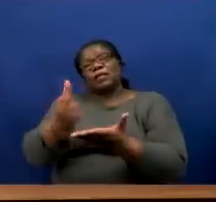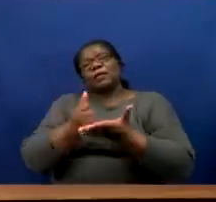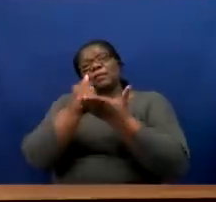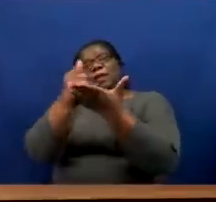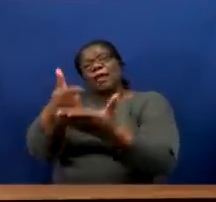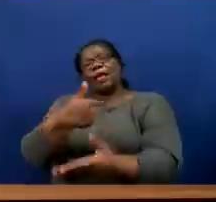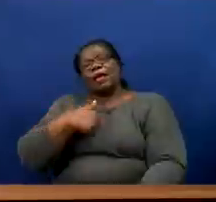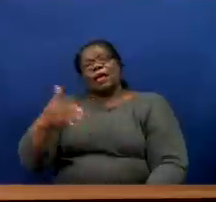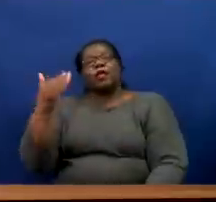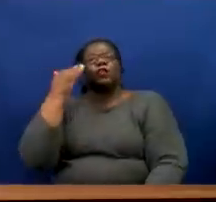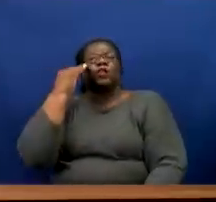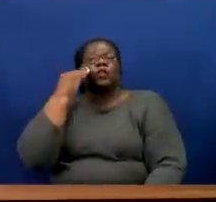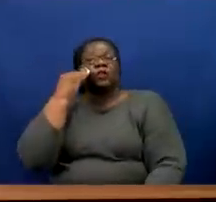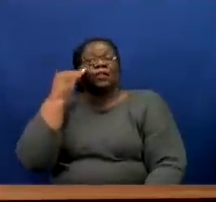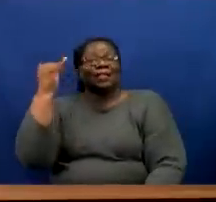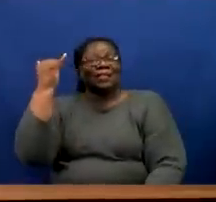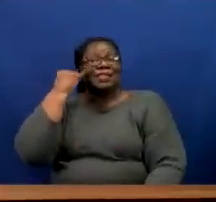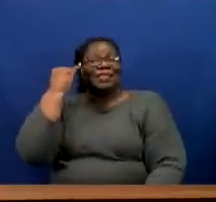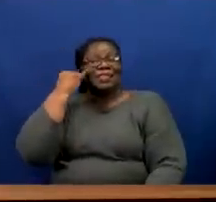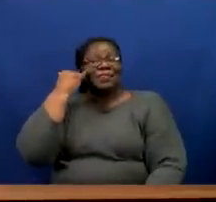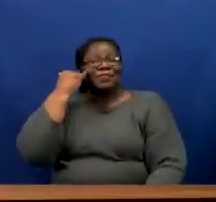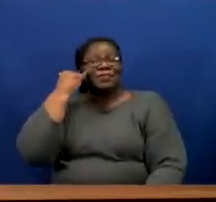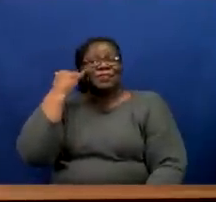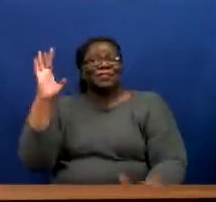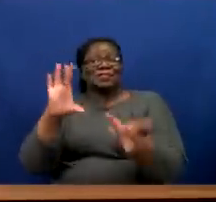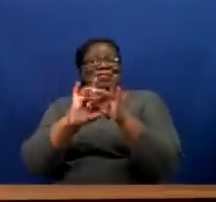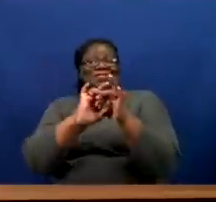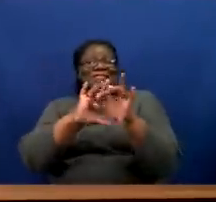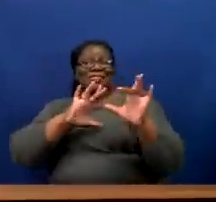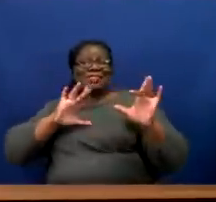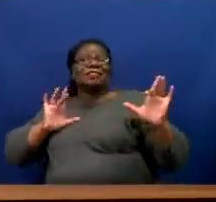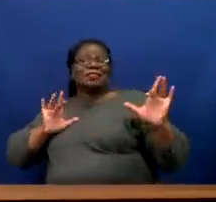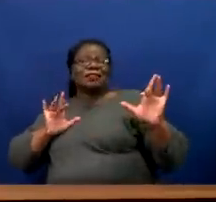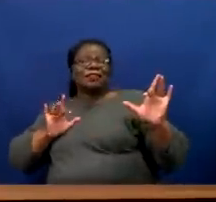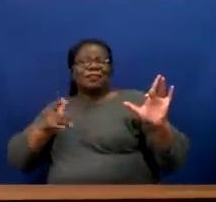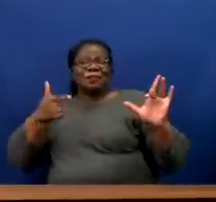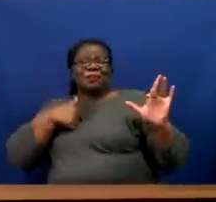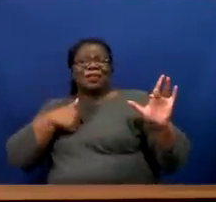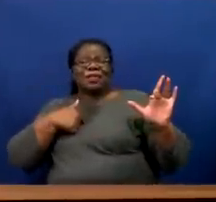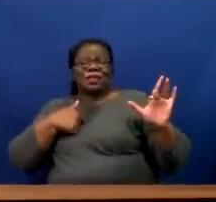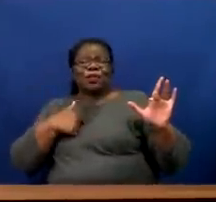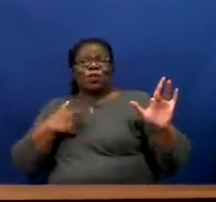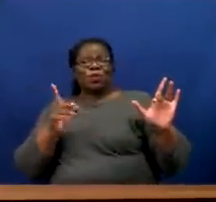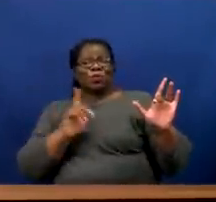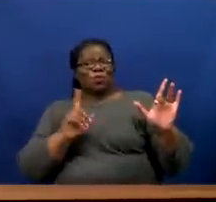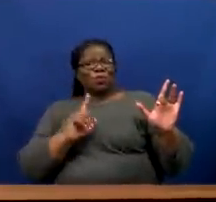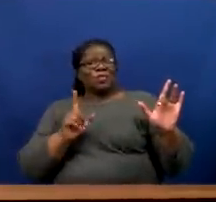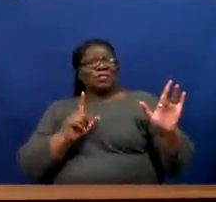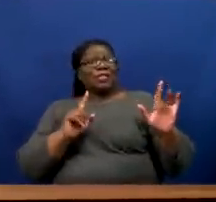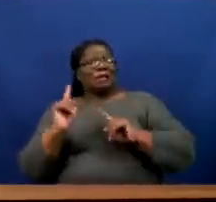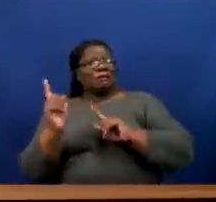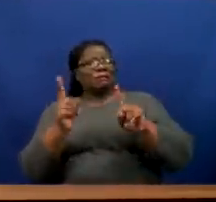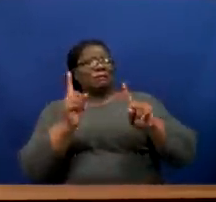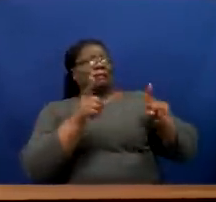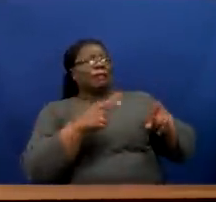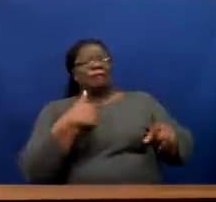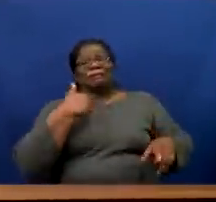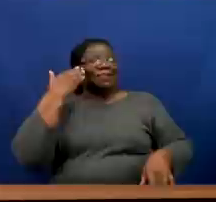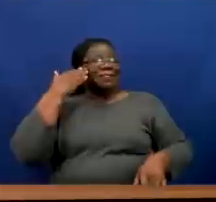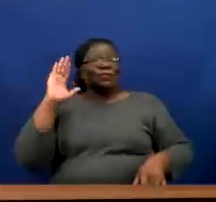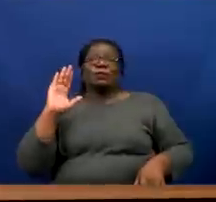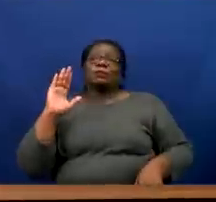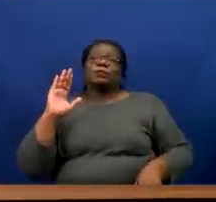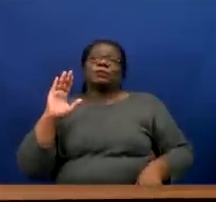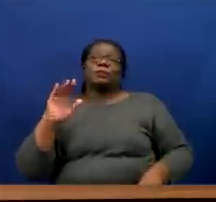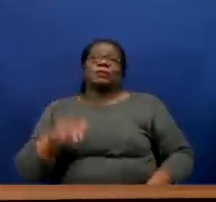other help I know. If thou withdraw thyself from me, oh, whither shall I go? Can